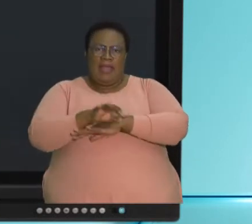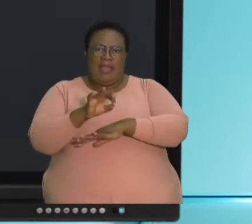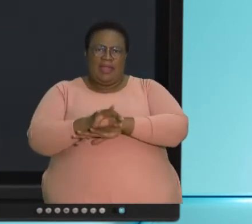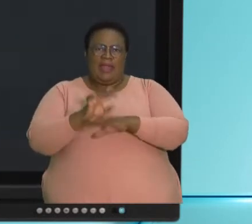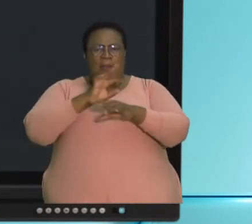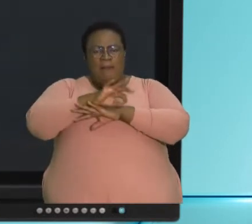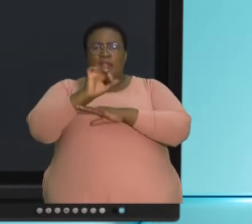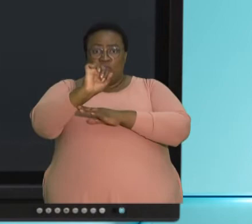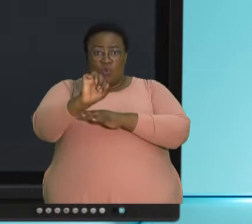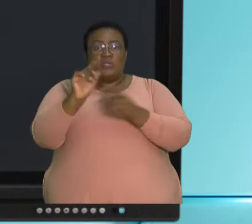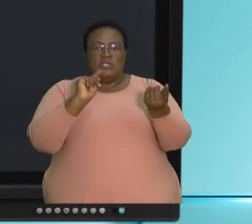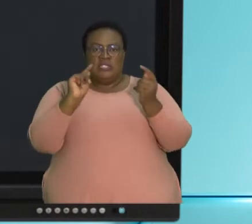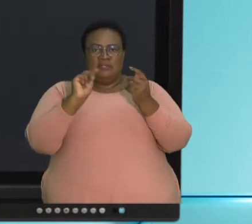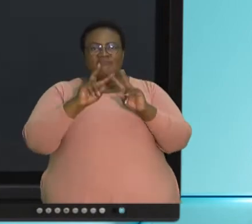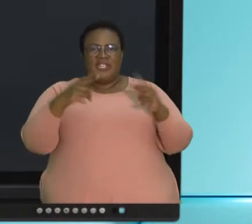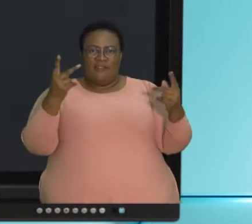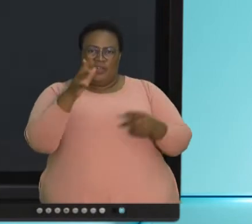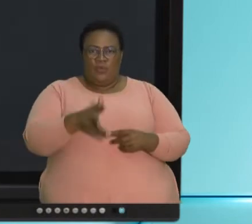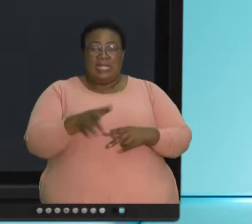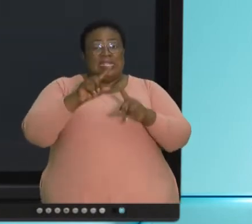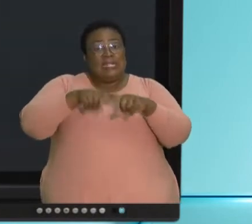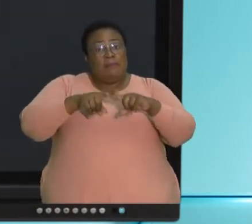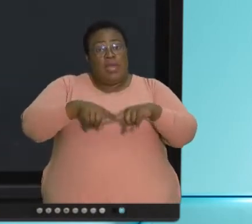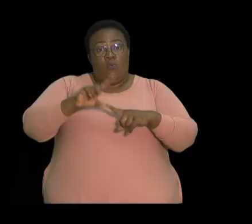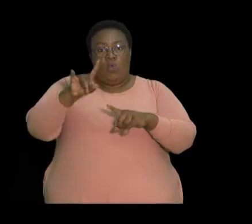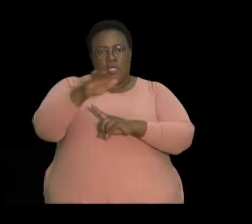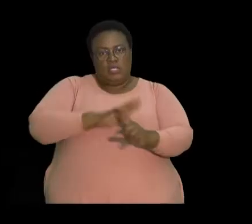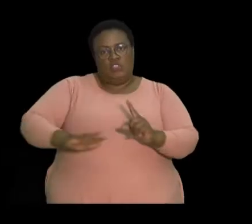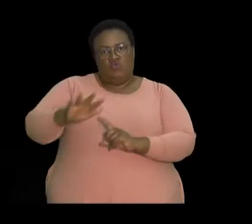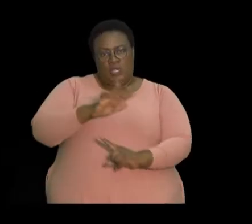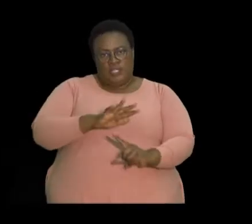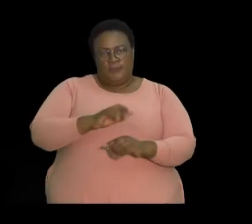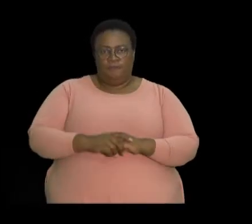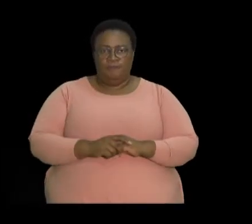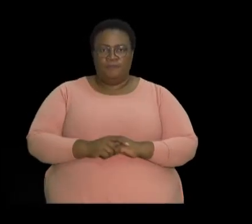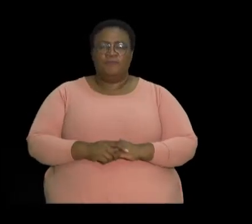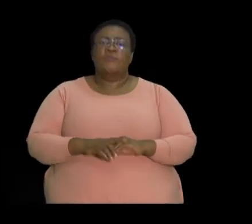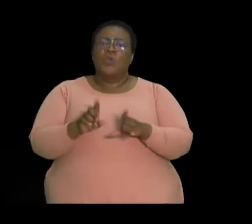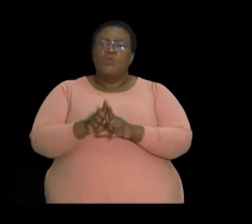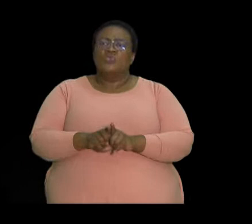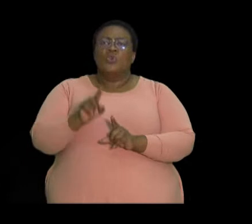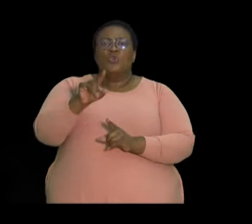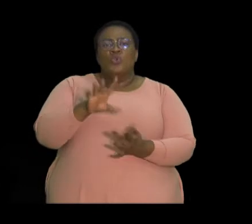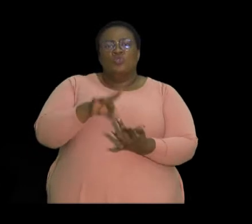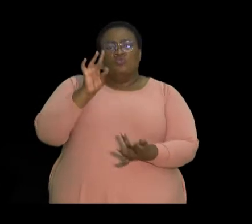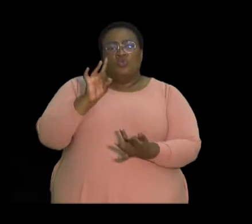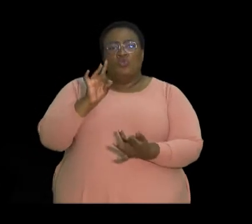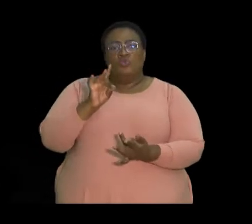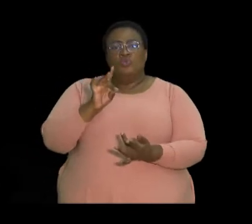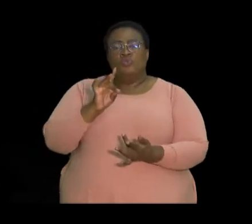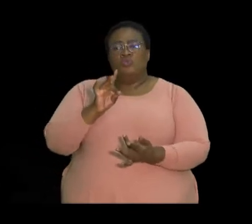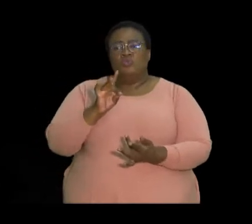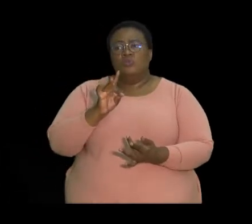always alter depending on the situation at that time. Also, you need to select an appropriate type